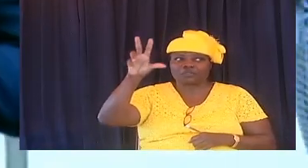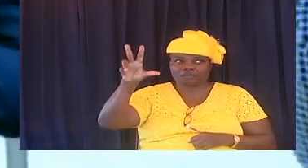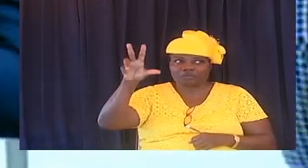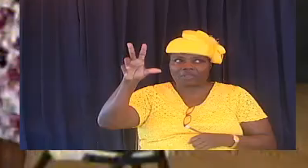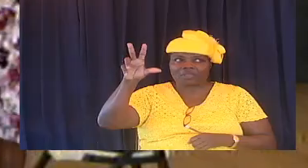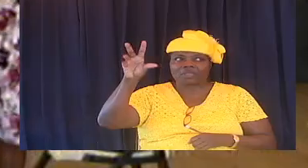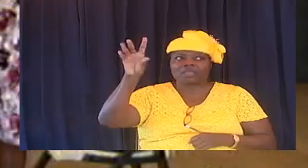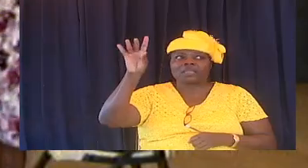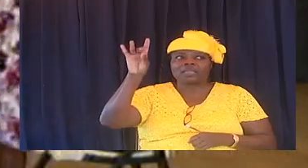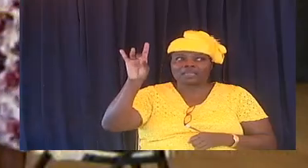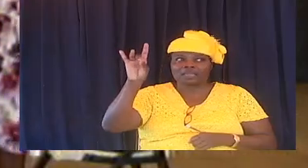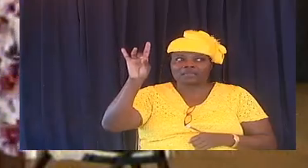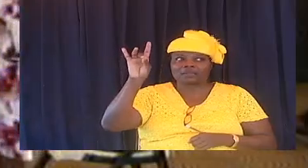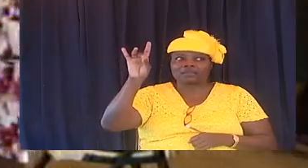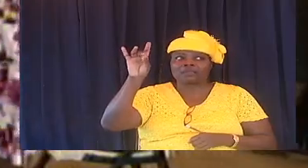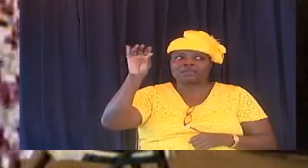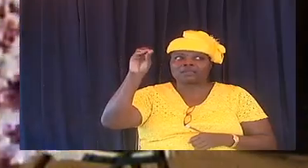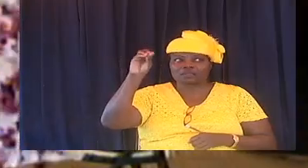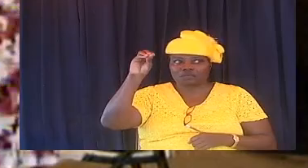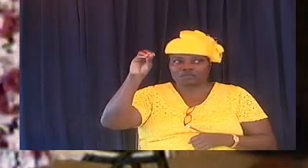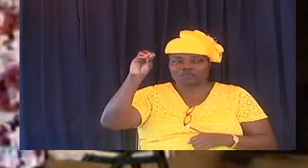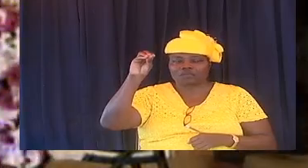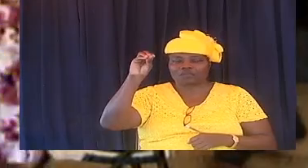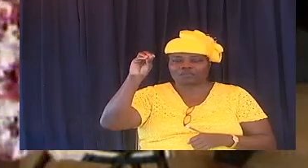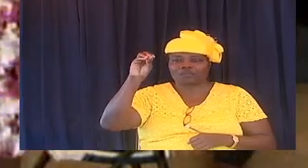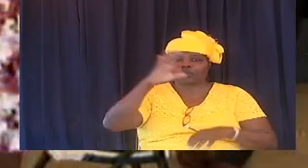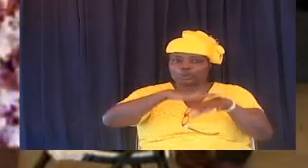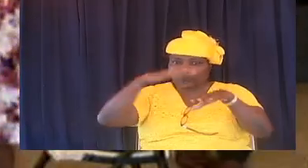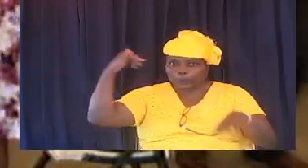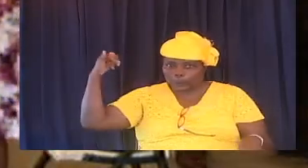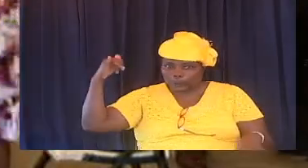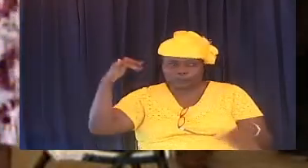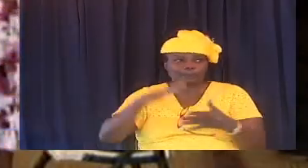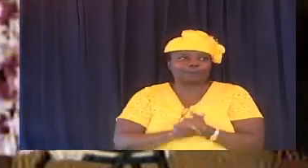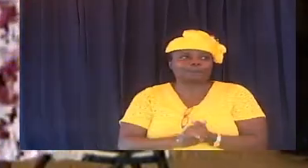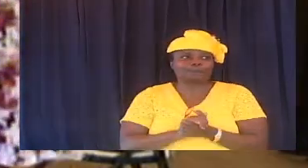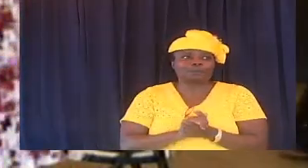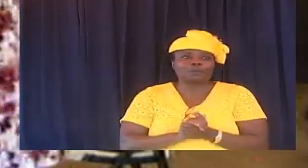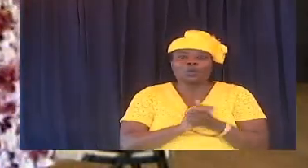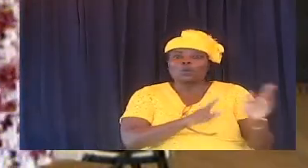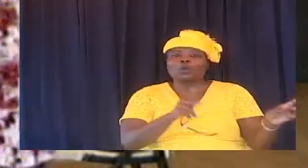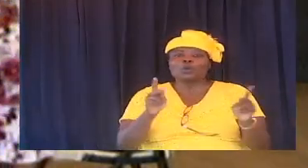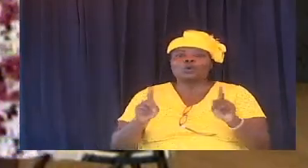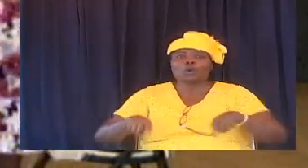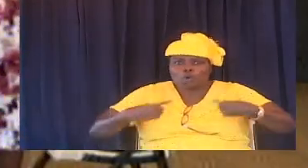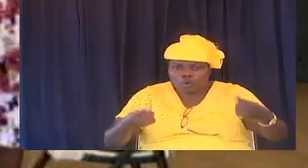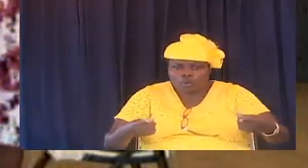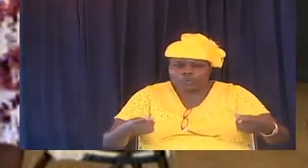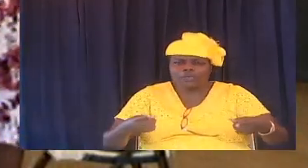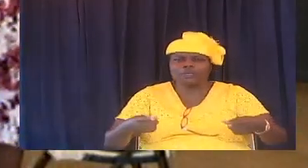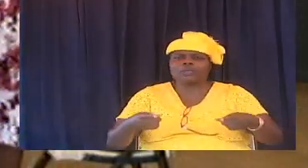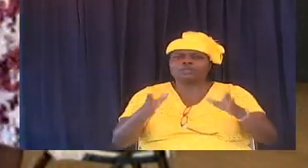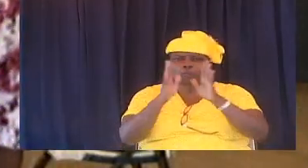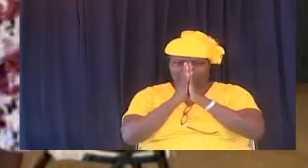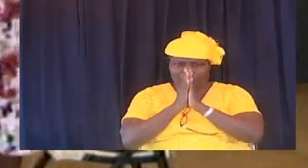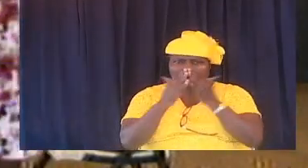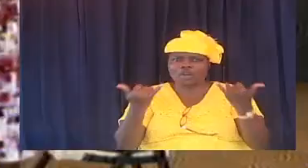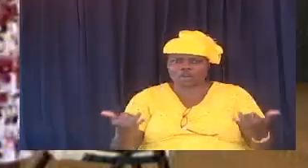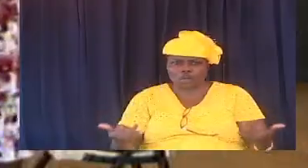356-0380. Deacon Martin. Praise God. Let us approach the throne of grace together. Praise God.